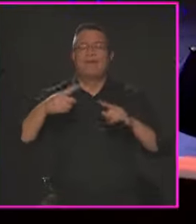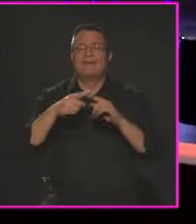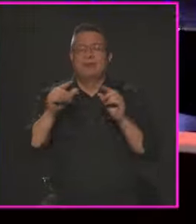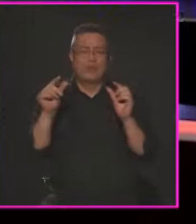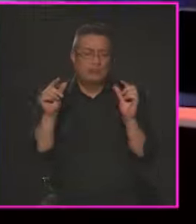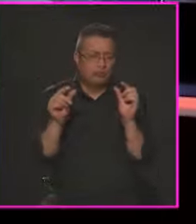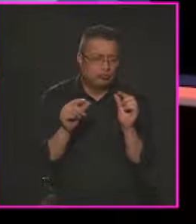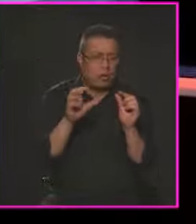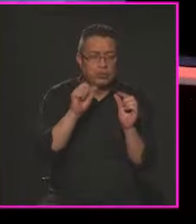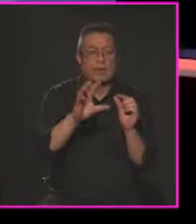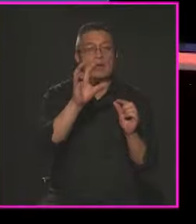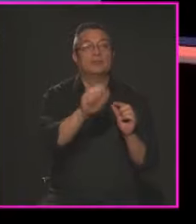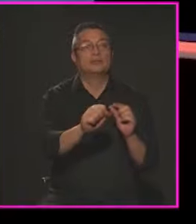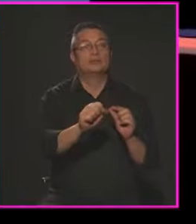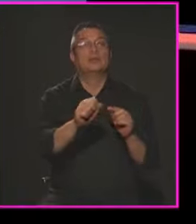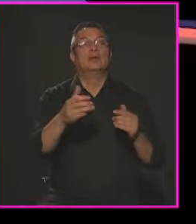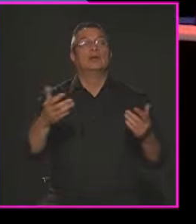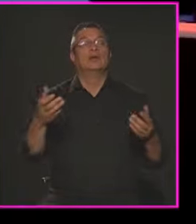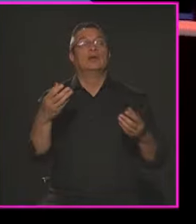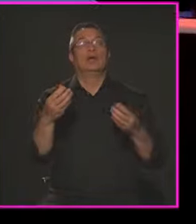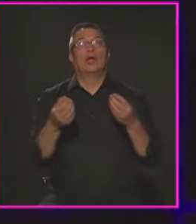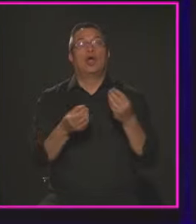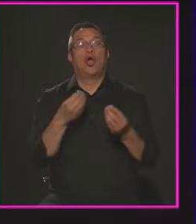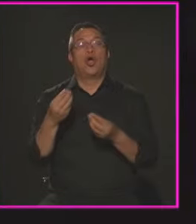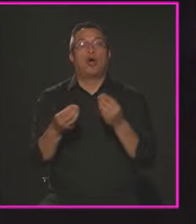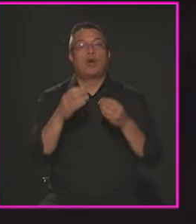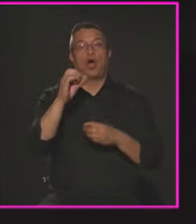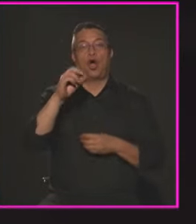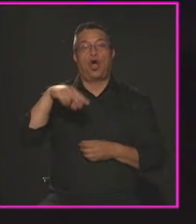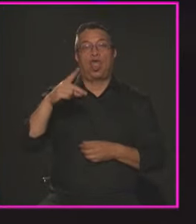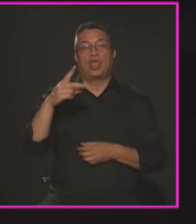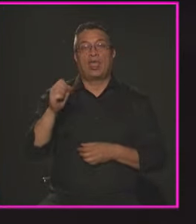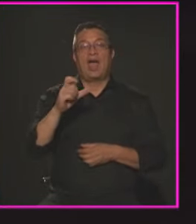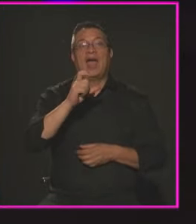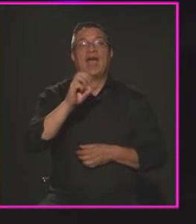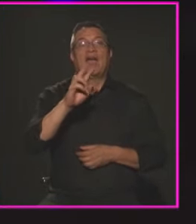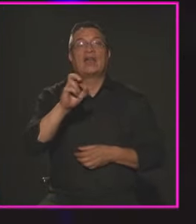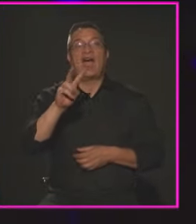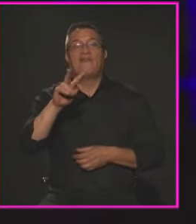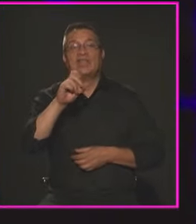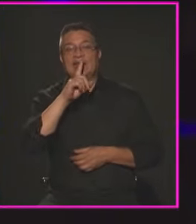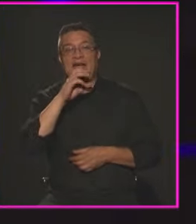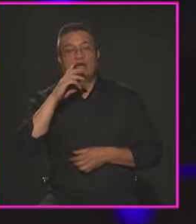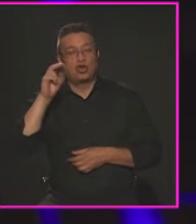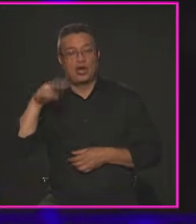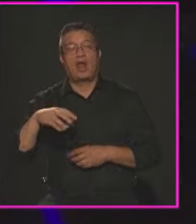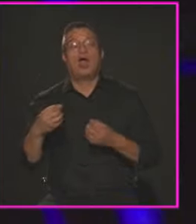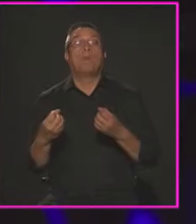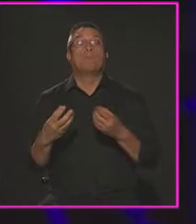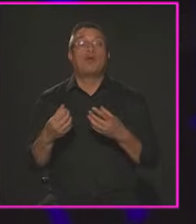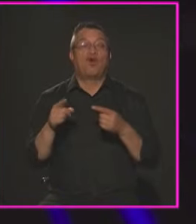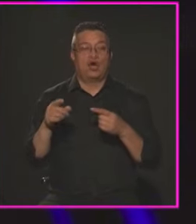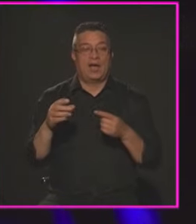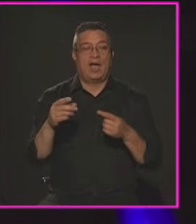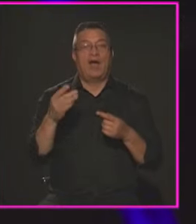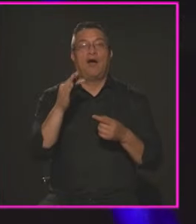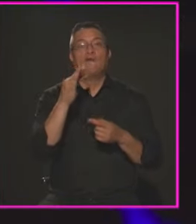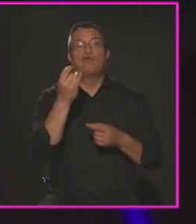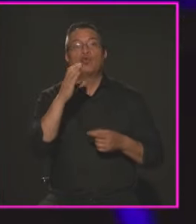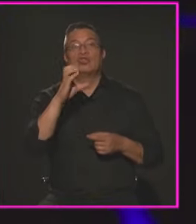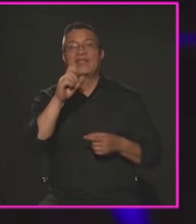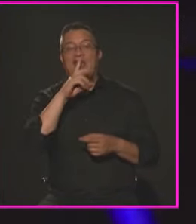first burst of gravitational waves produced by the merging of two black holes, which happened more than 1 billion years ago. And this opens a